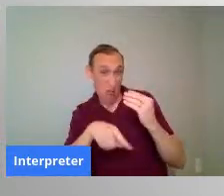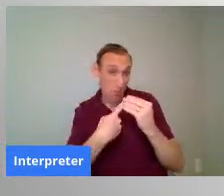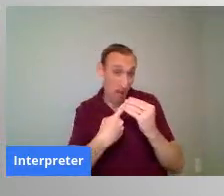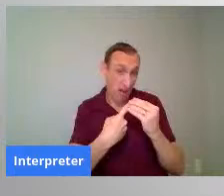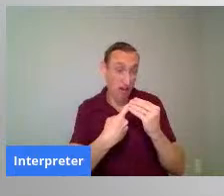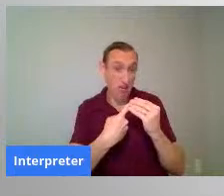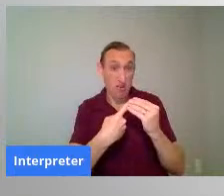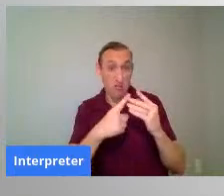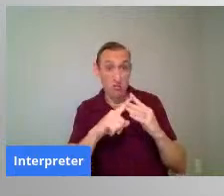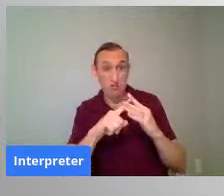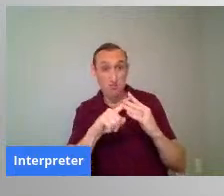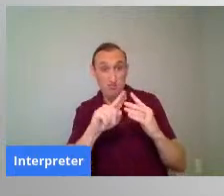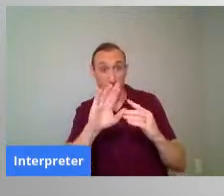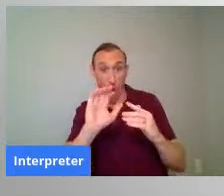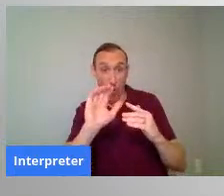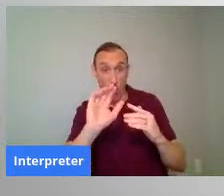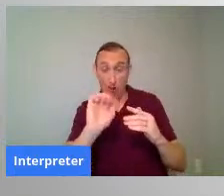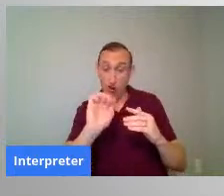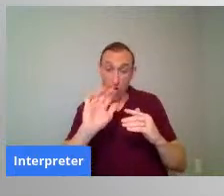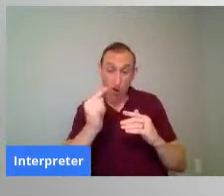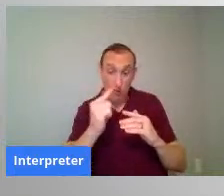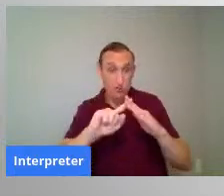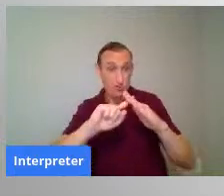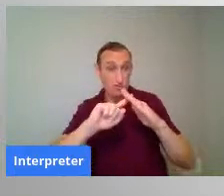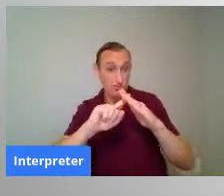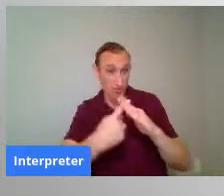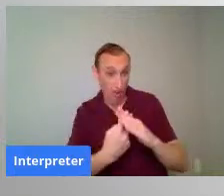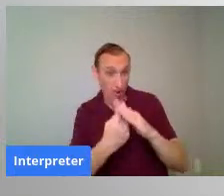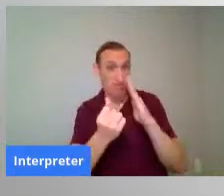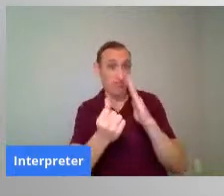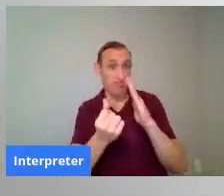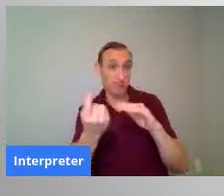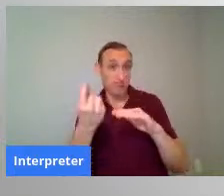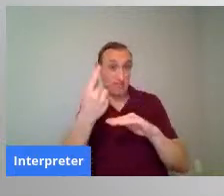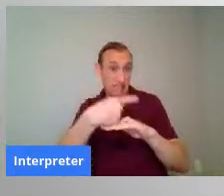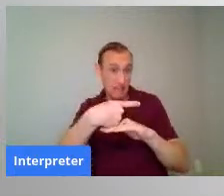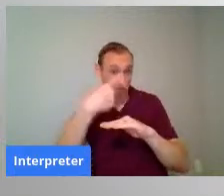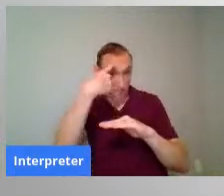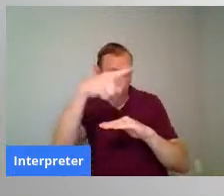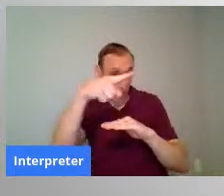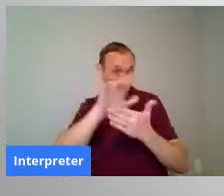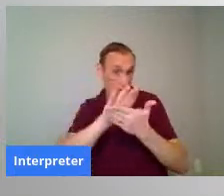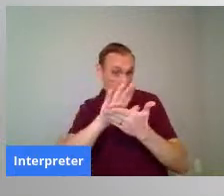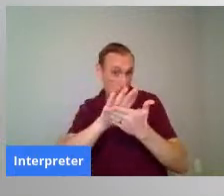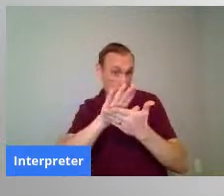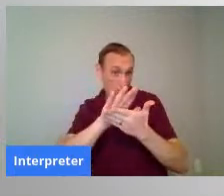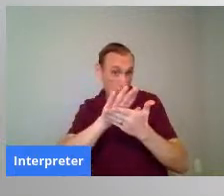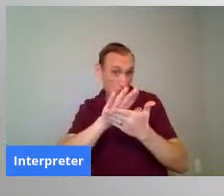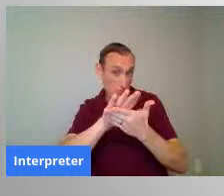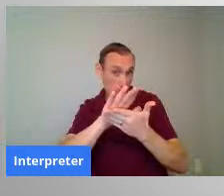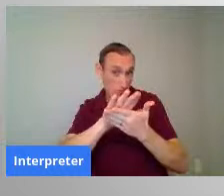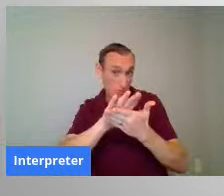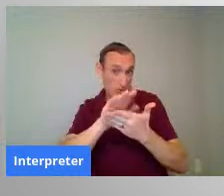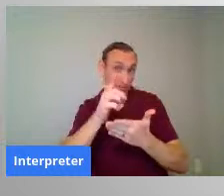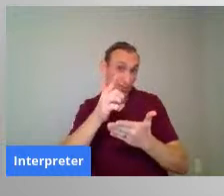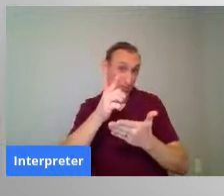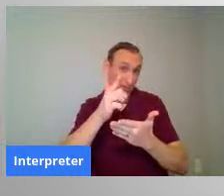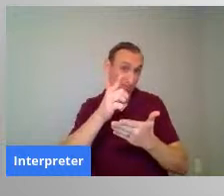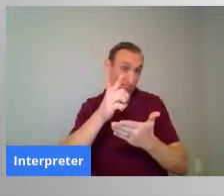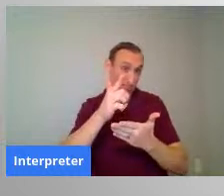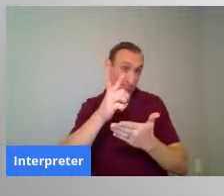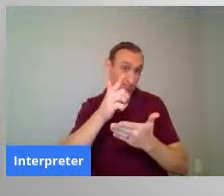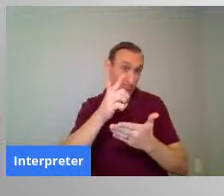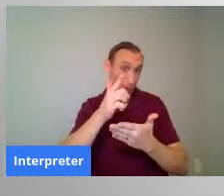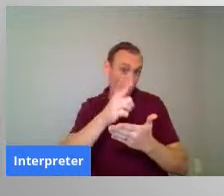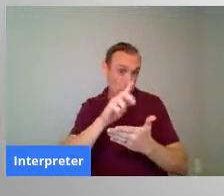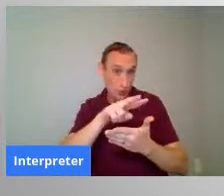disappointed in our start date. I think people appreciated the week of